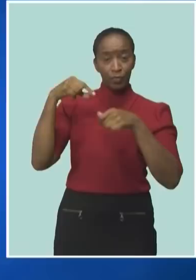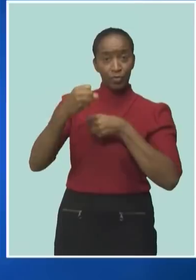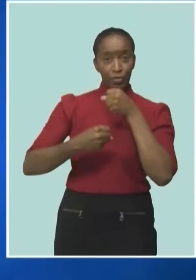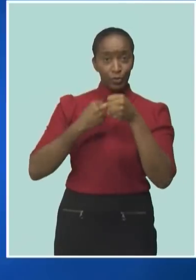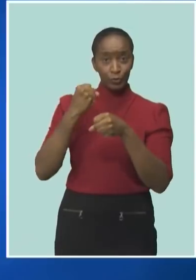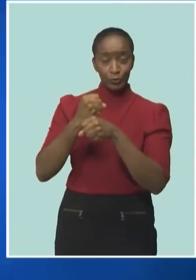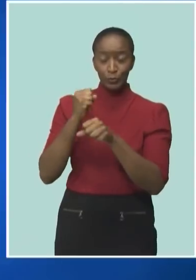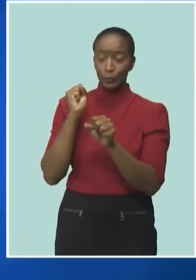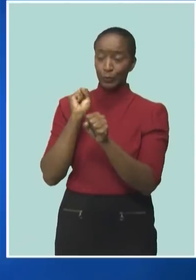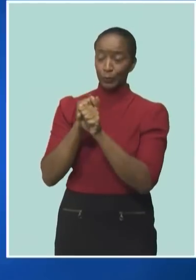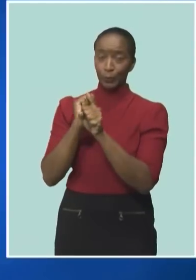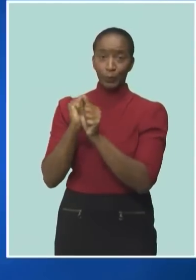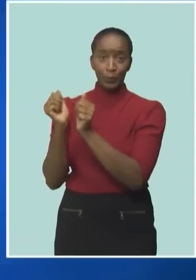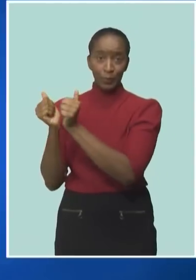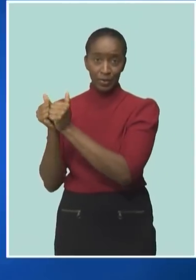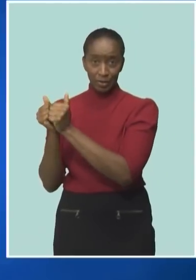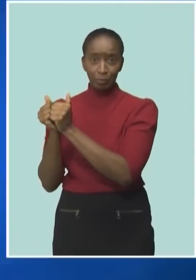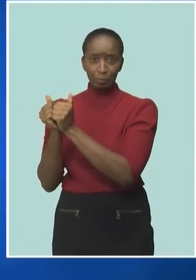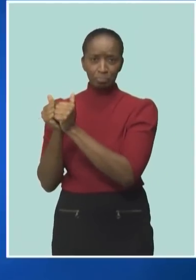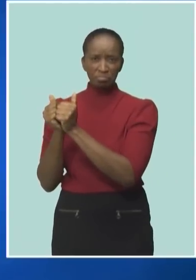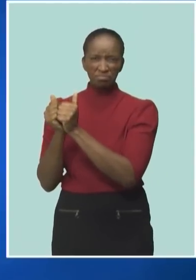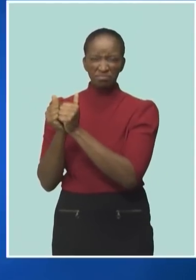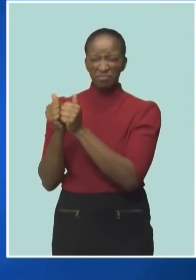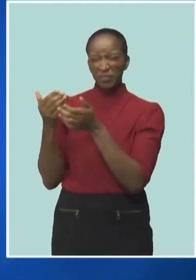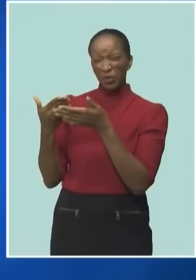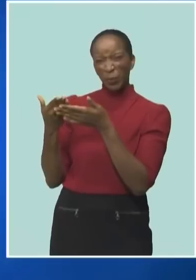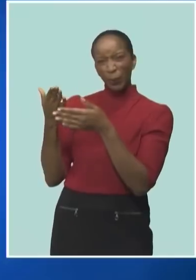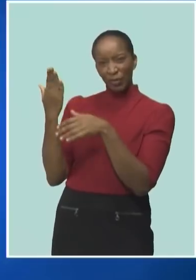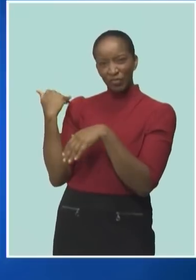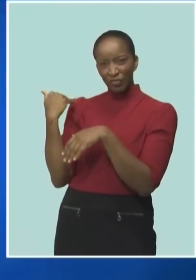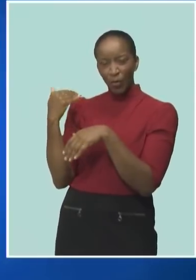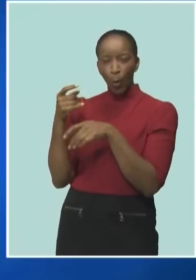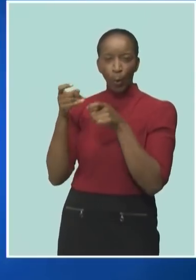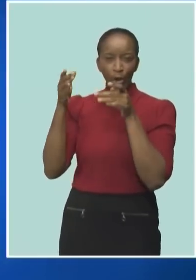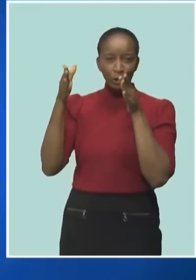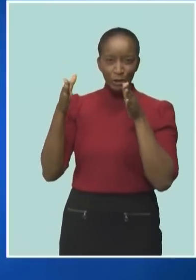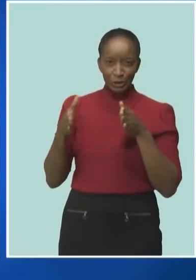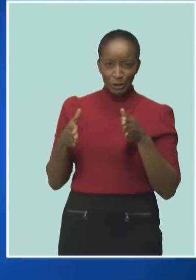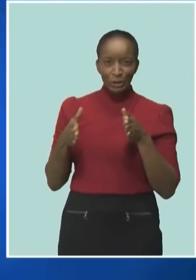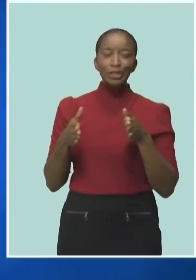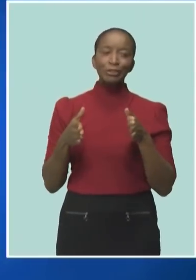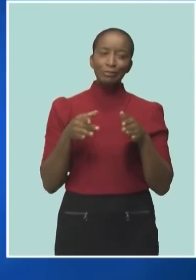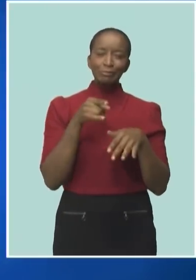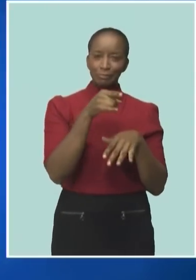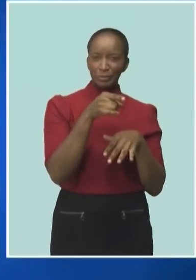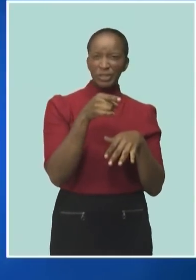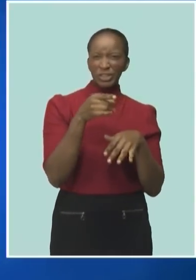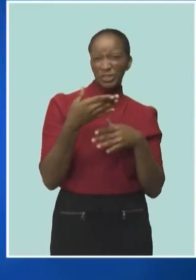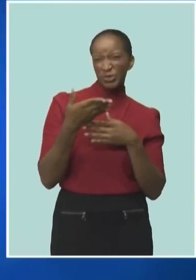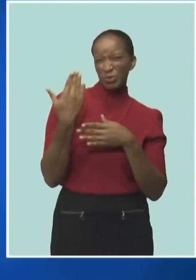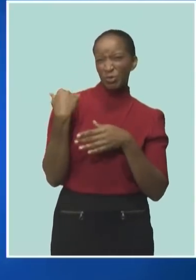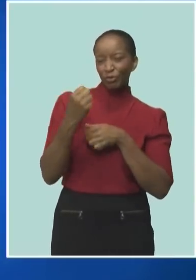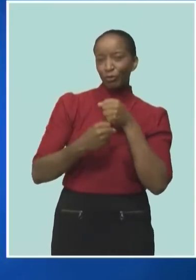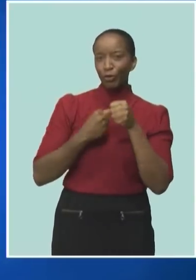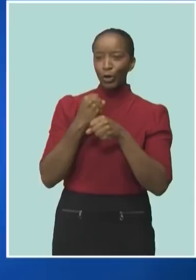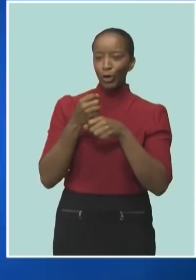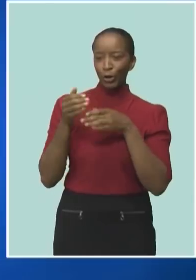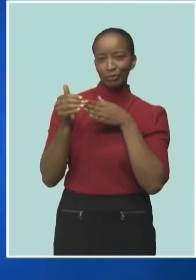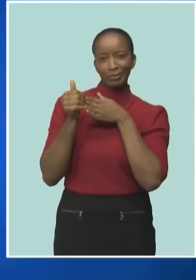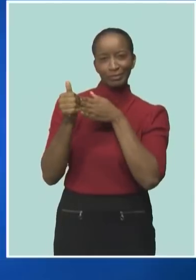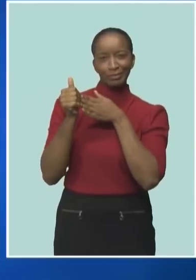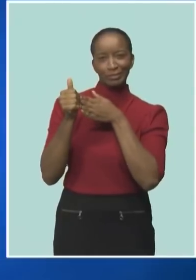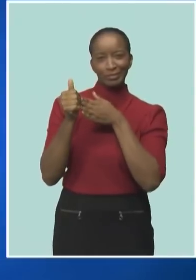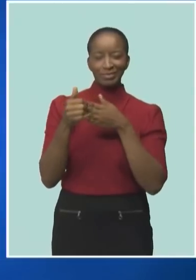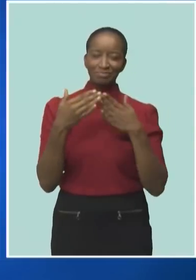deep thanks to my sister, Dr. Hanan Al-Kuwari, for her leadership over the past year. Thank you so much. Shukran